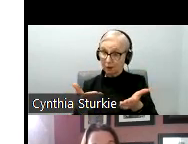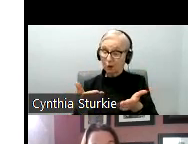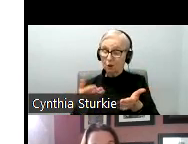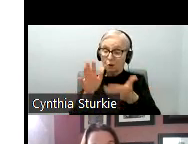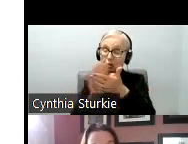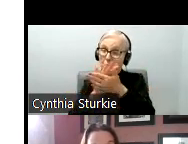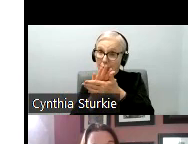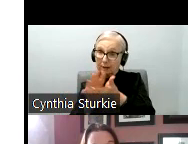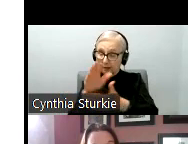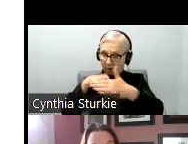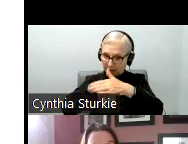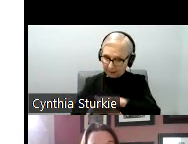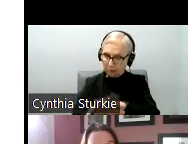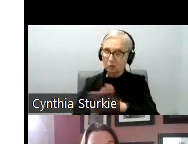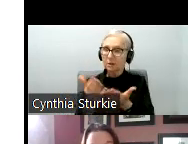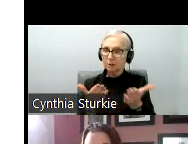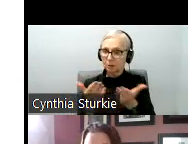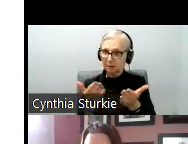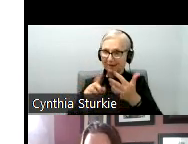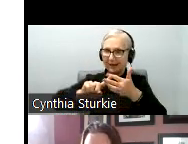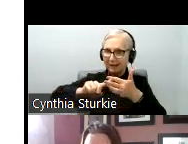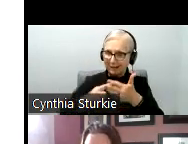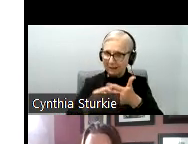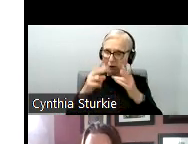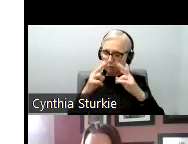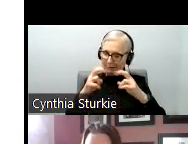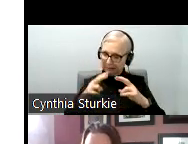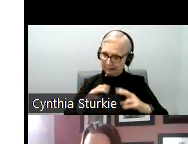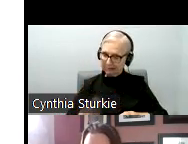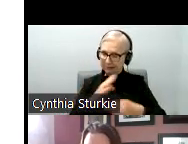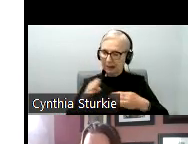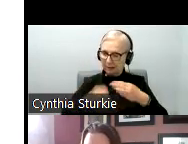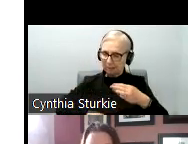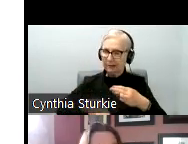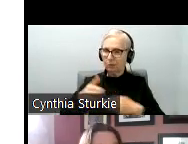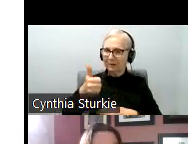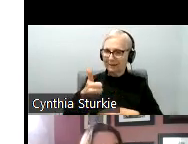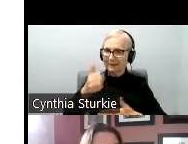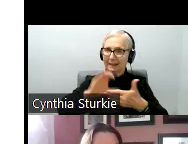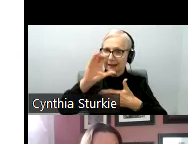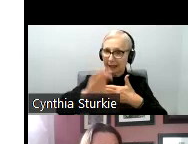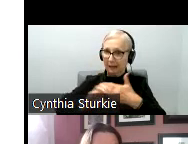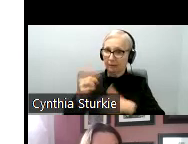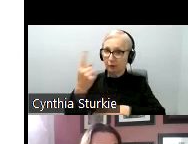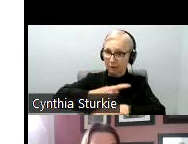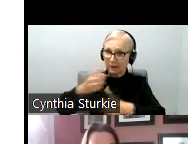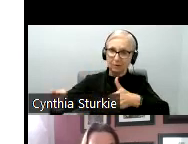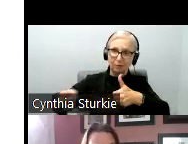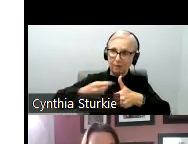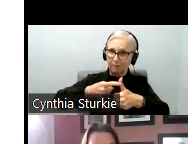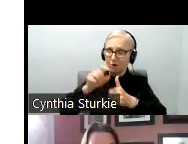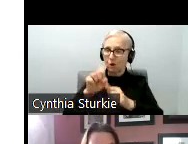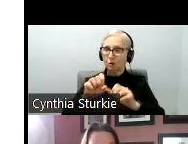entrance into services. That initial assessment is completed within 10 calendar days from the first